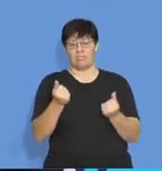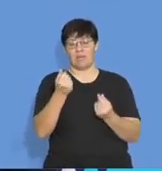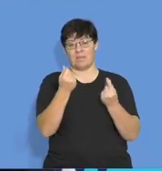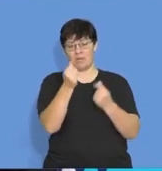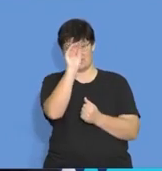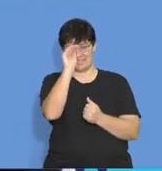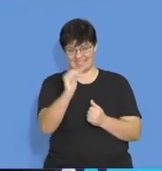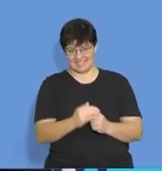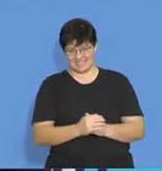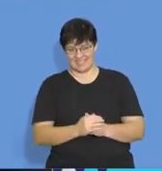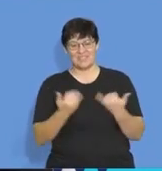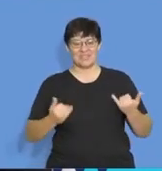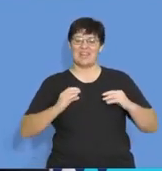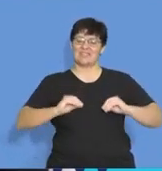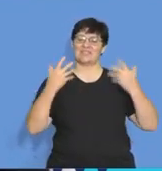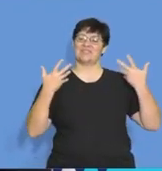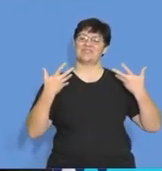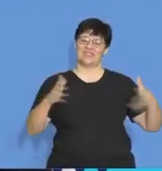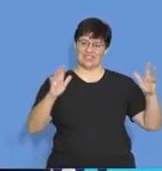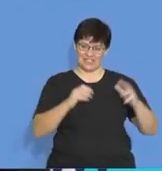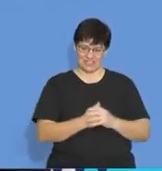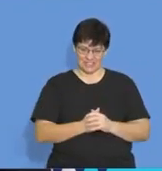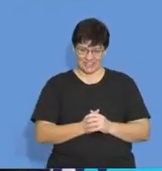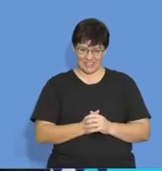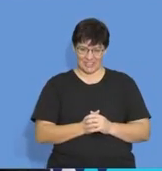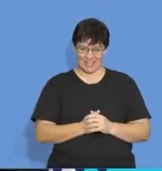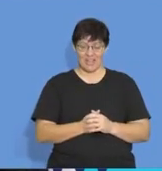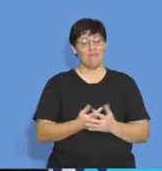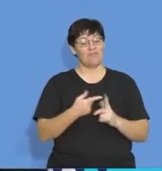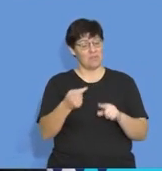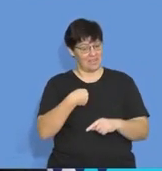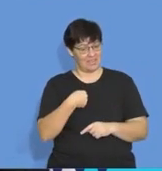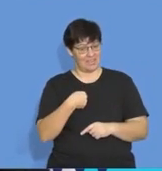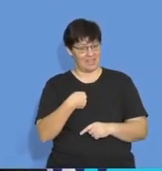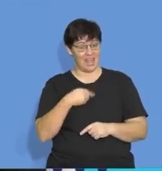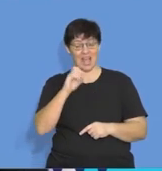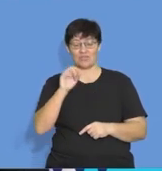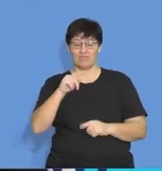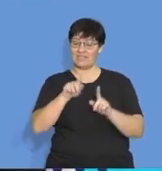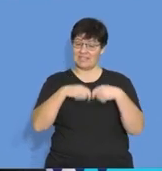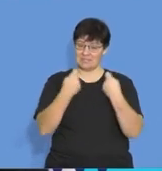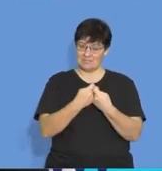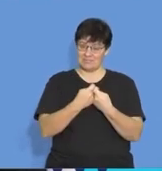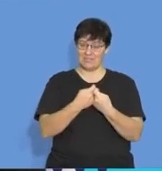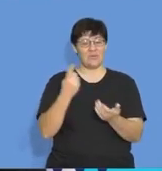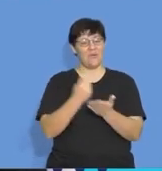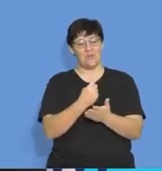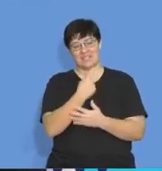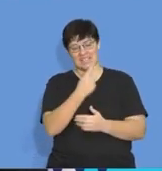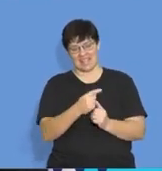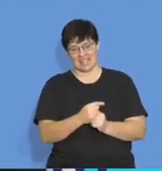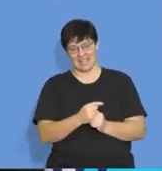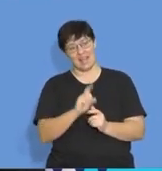today's lesson, accounting boffins out there. From me, Ashraf, and the team, like we always say, aim for the